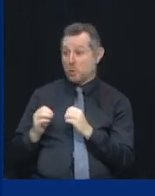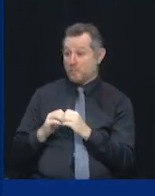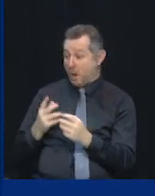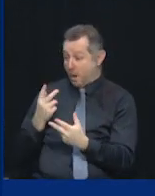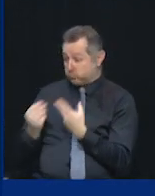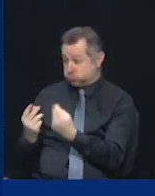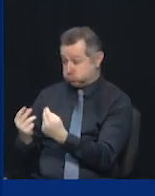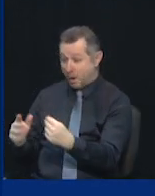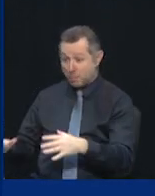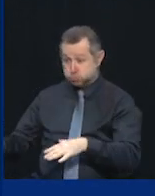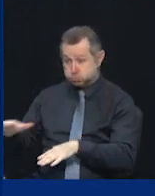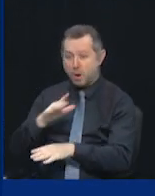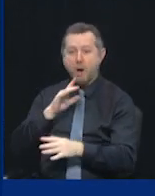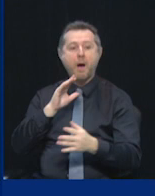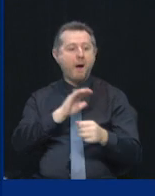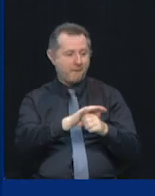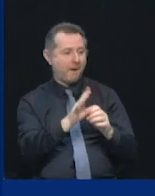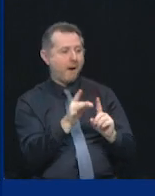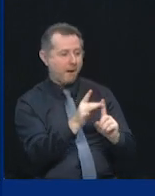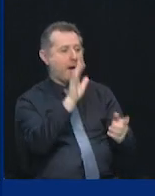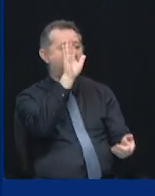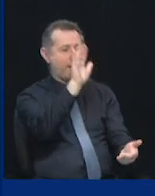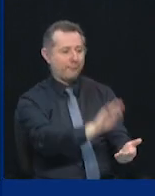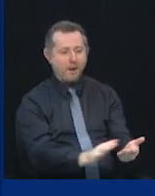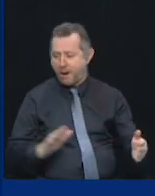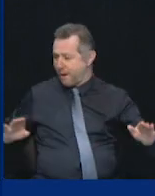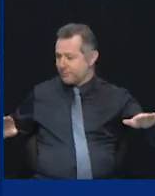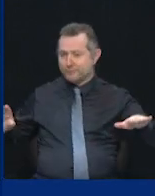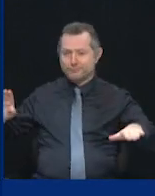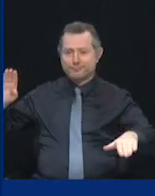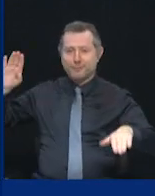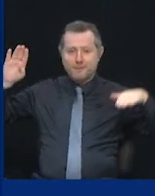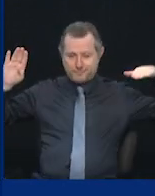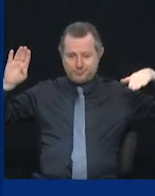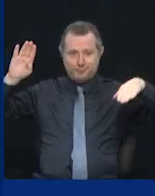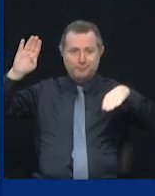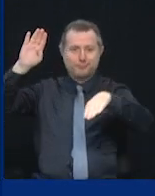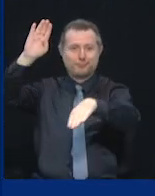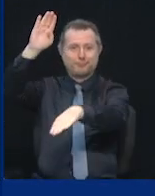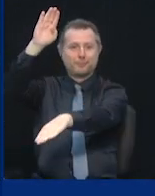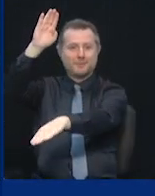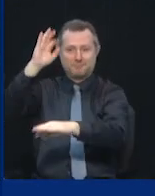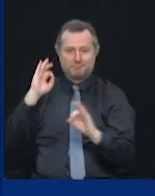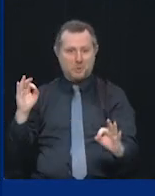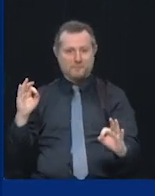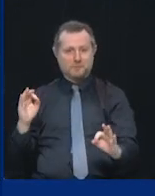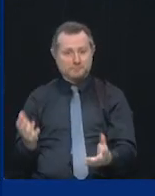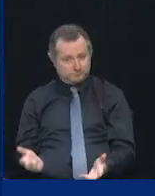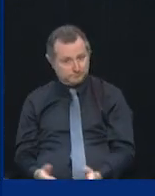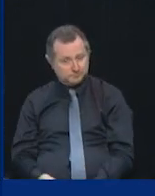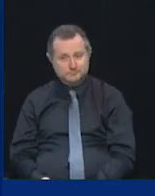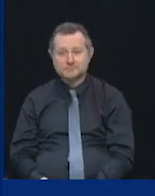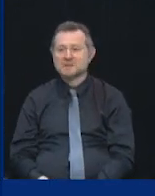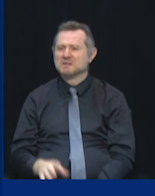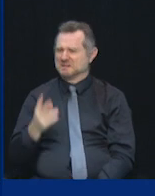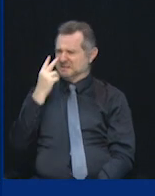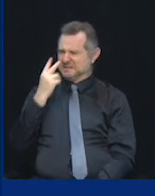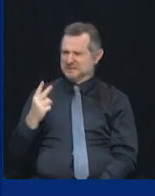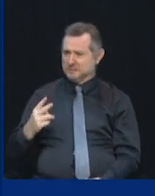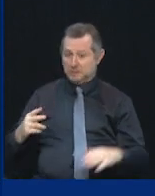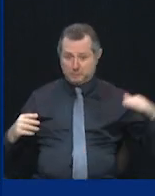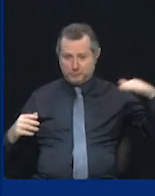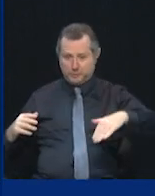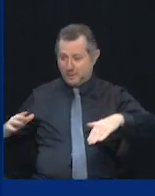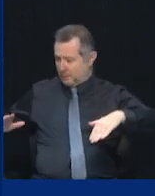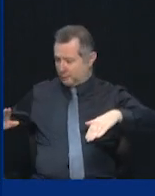down. As the vaccination rate goes up, the positivity rate goes down. They are an inverse. Everybody